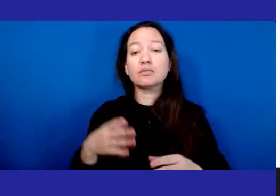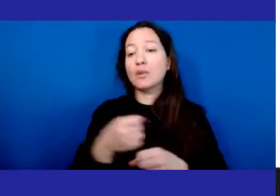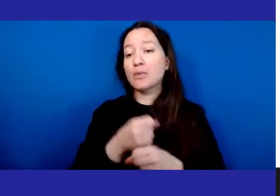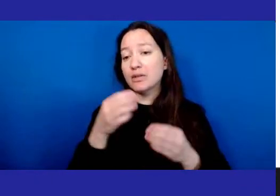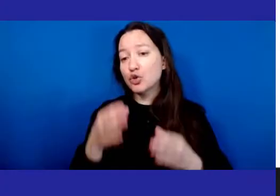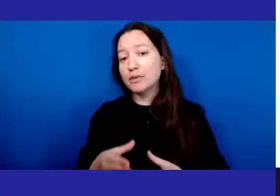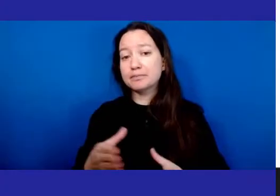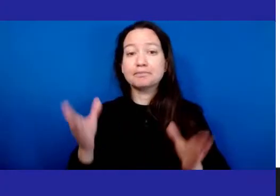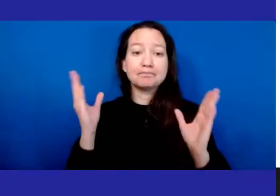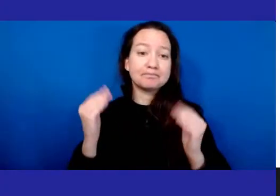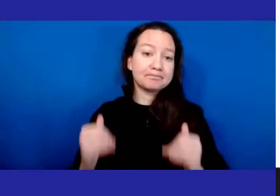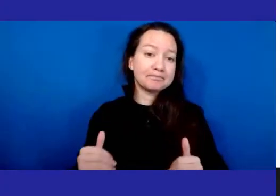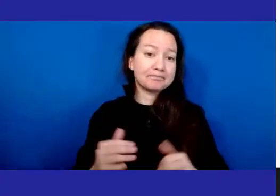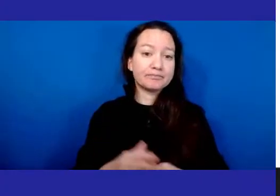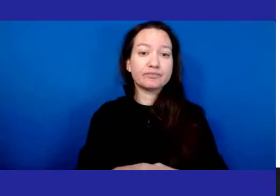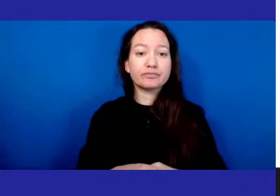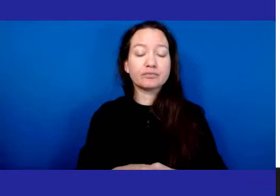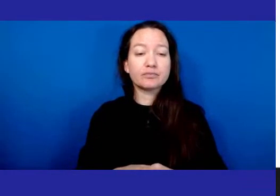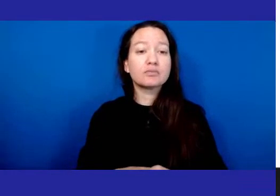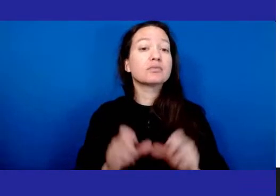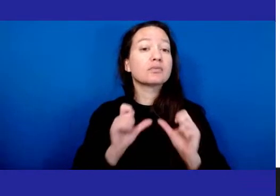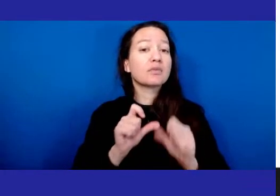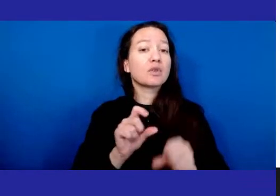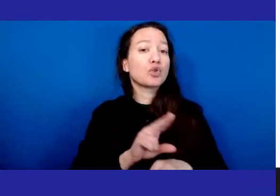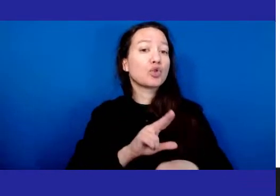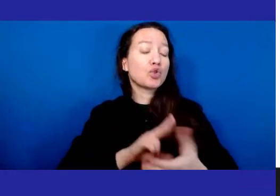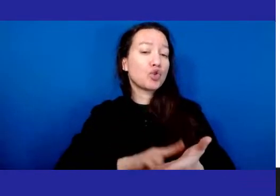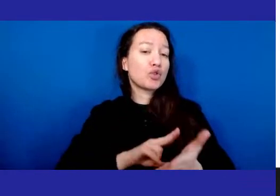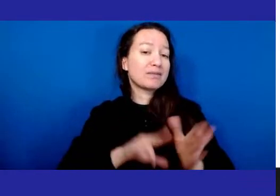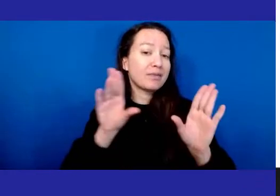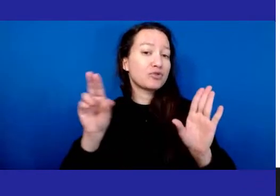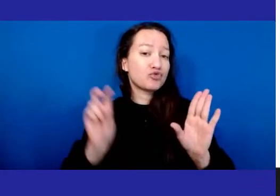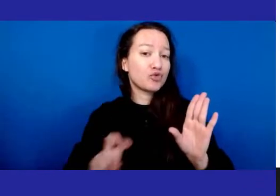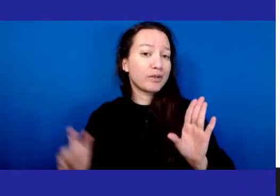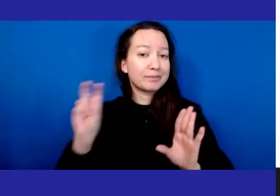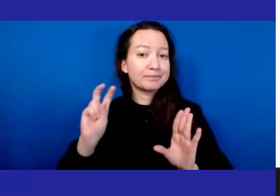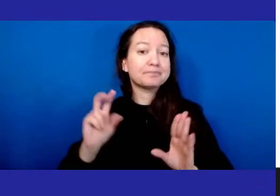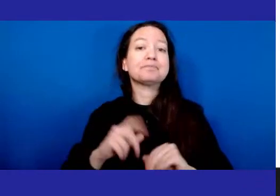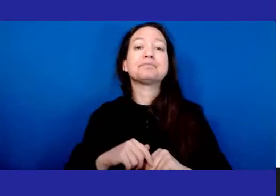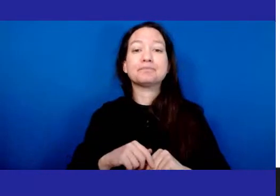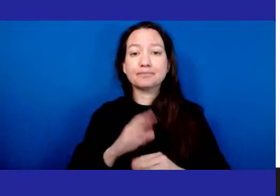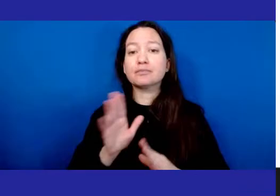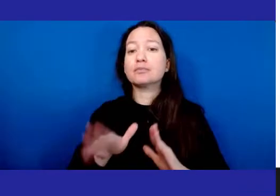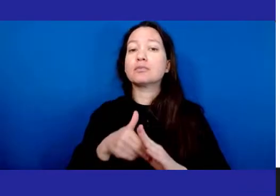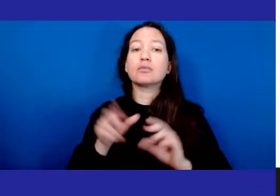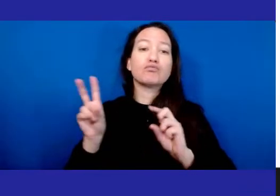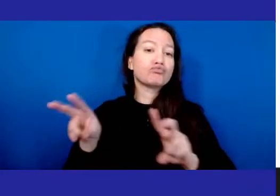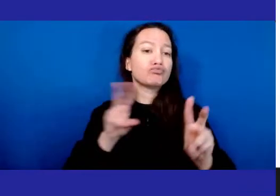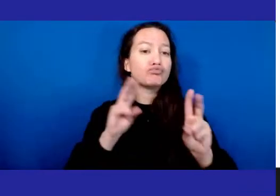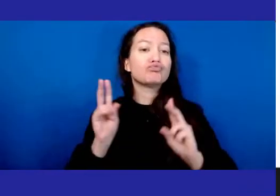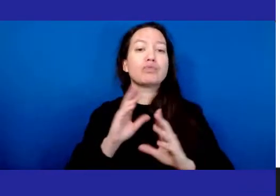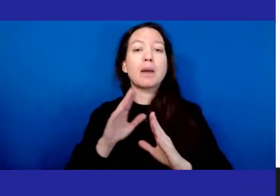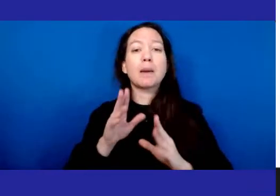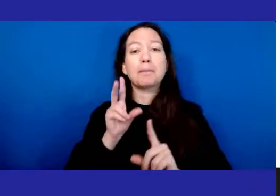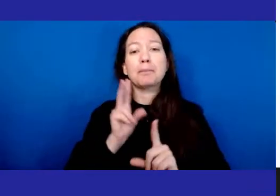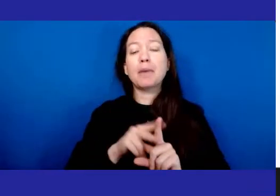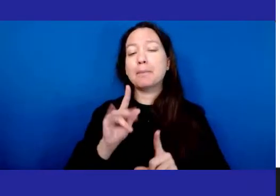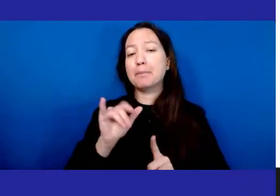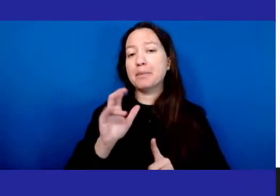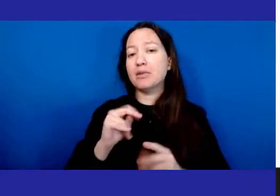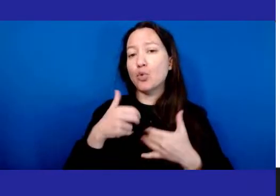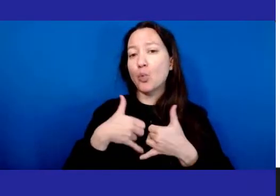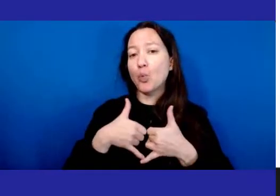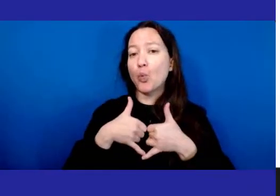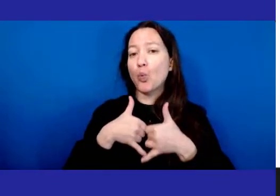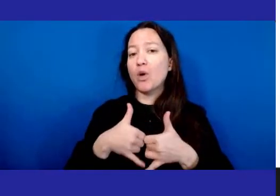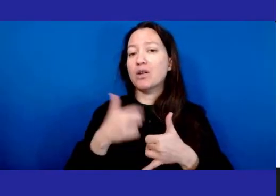Next slide. As we continue on our nursing excellence journey, we implore all of our sites to apply for the Beacon Award for Excellence